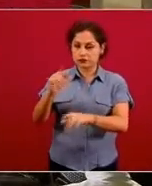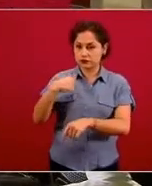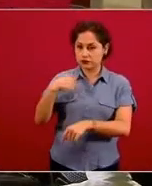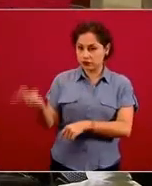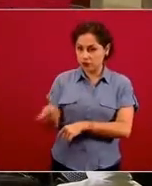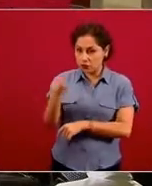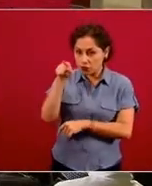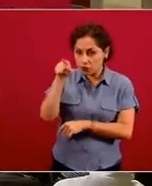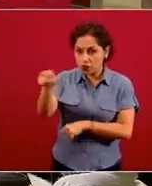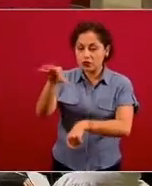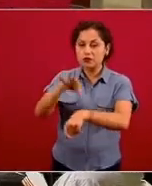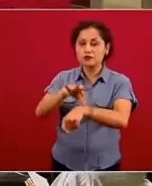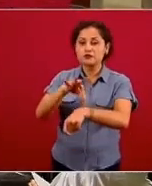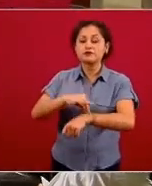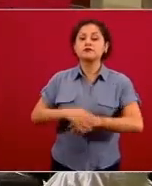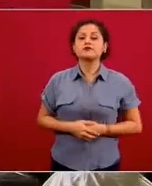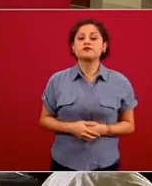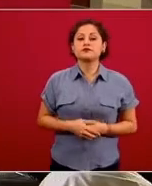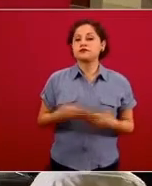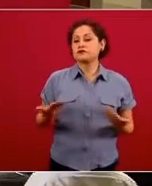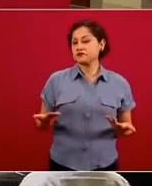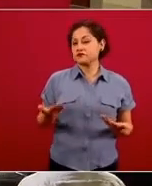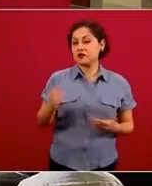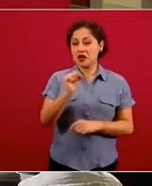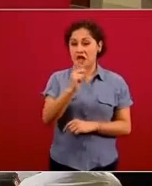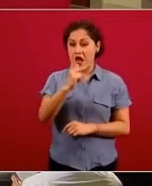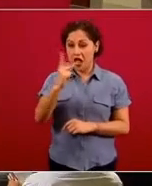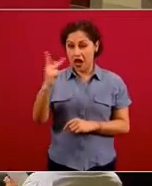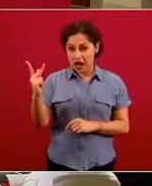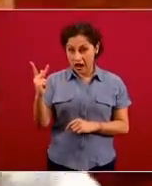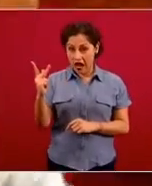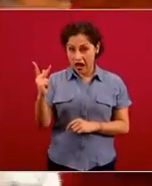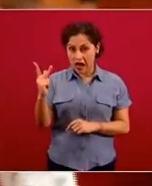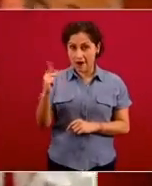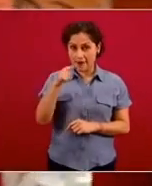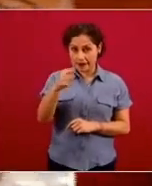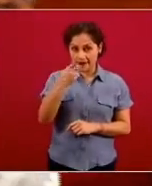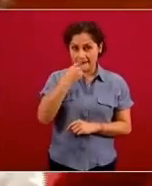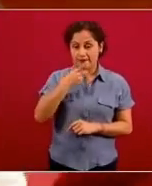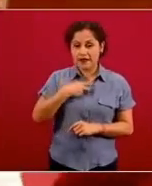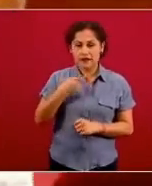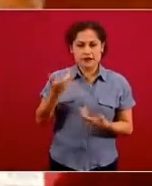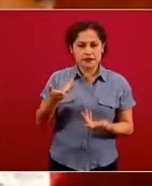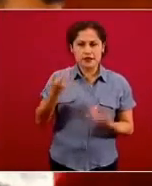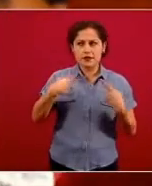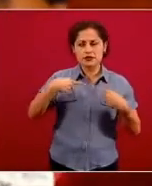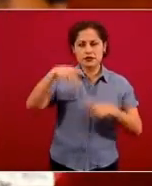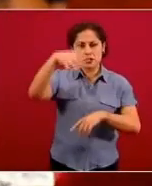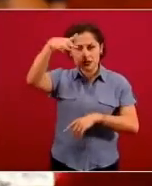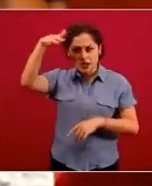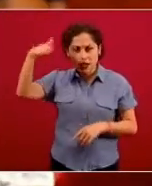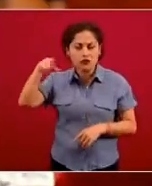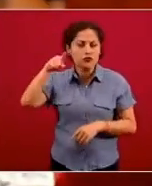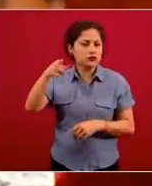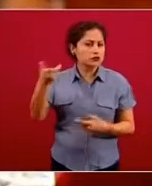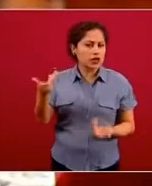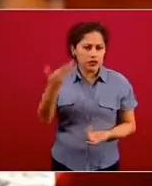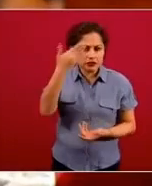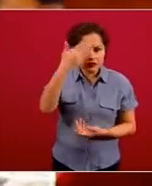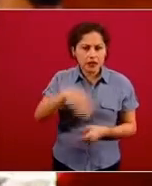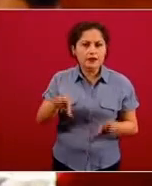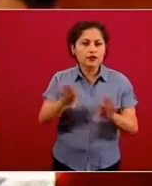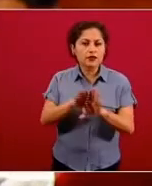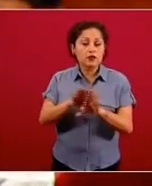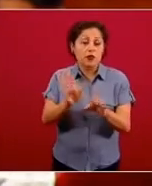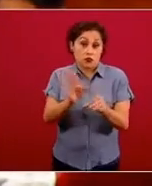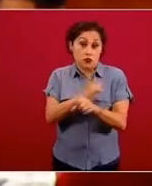Diario Basta. My question is for you, doctor. How feasible is it that senior citizens are going to be